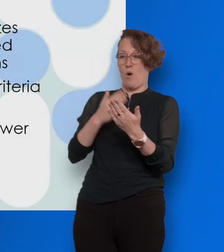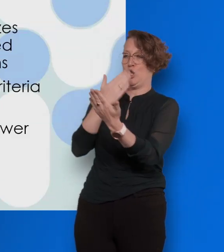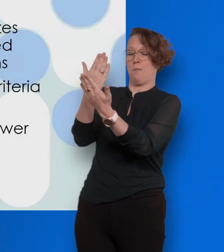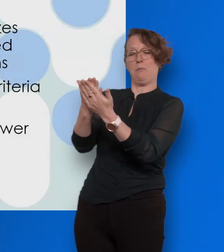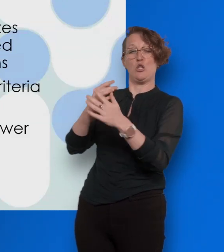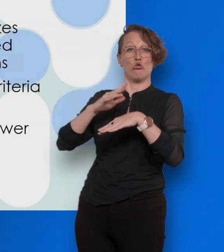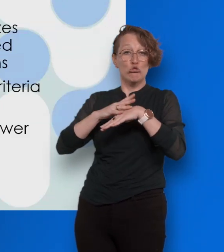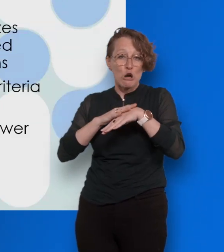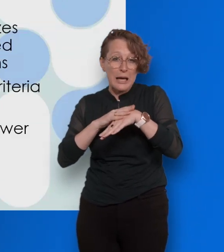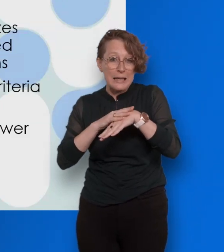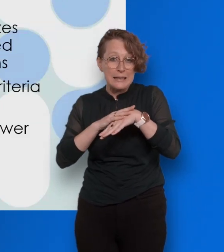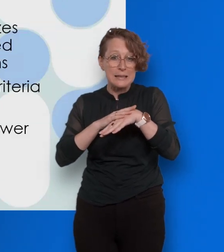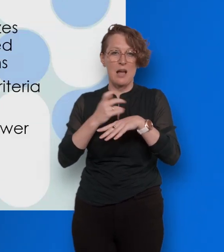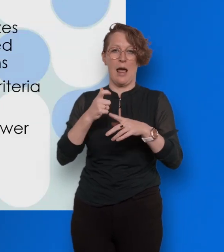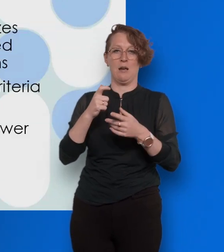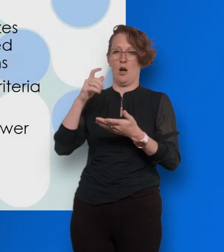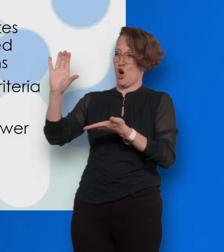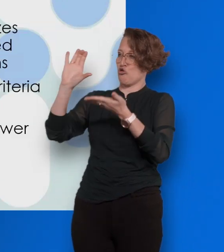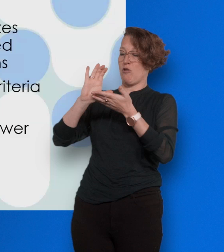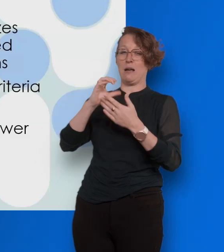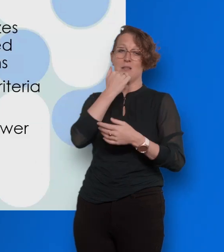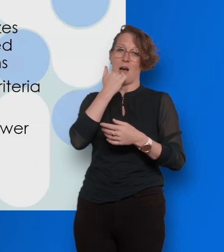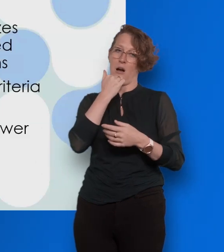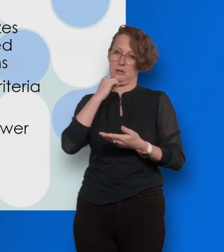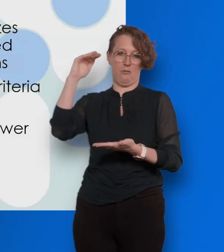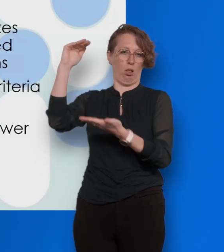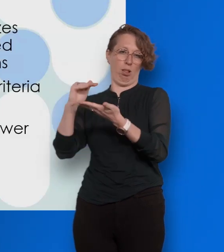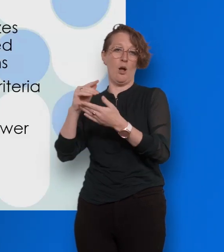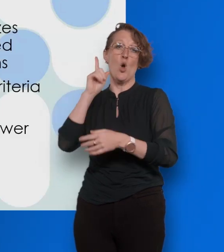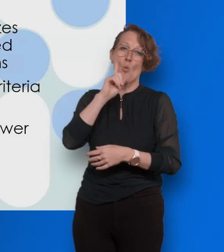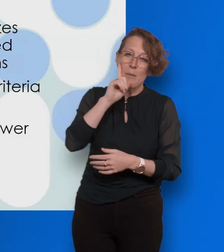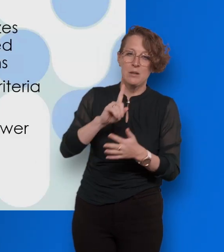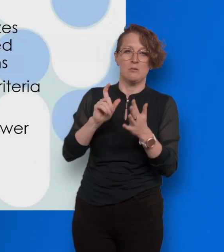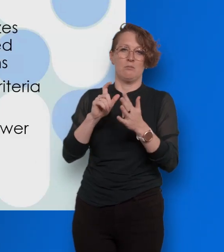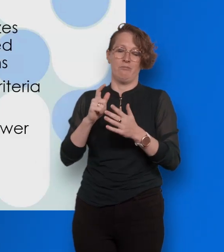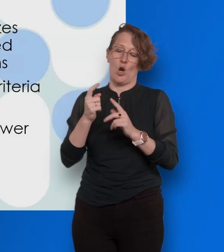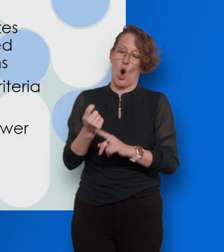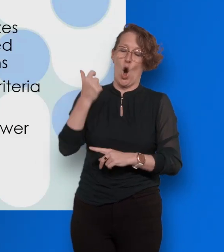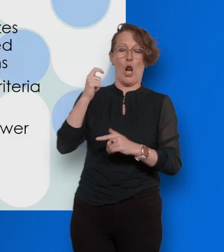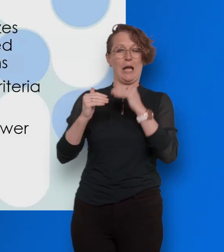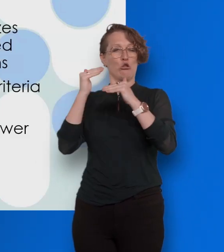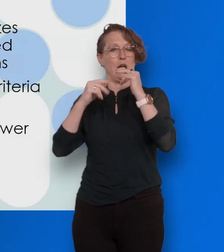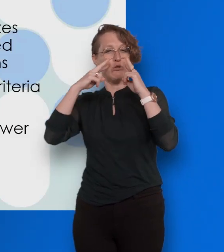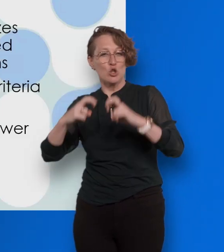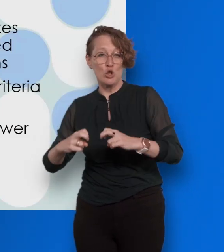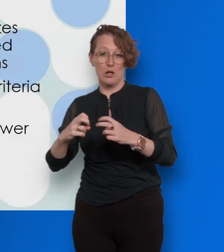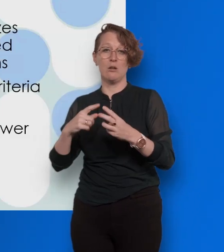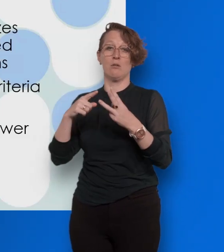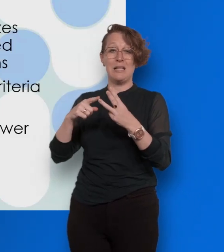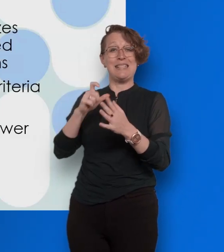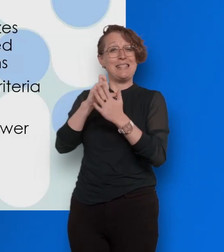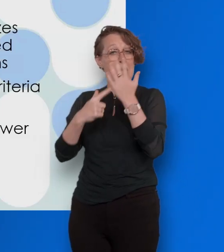grant sizes amongst women, early career researchers, disabled researchers, and racially minoritized